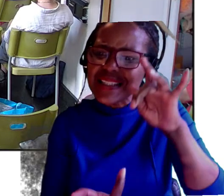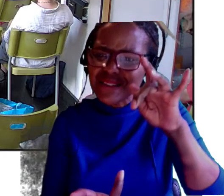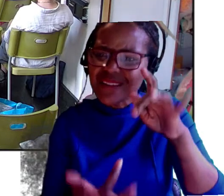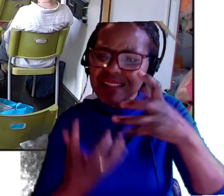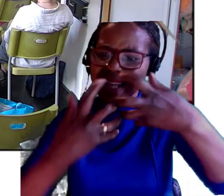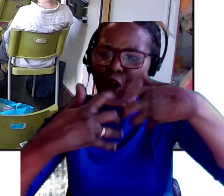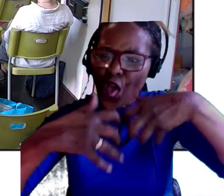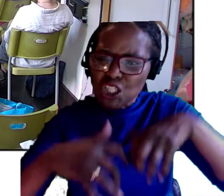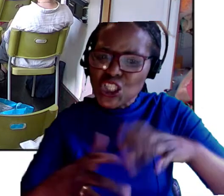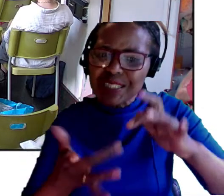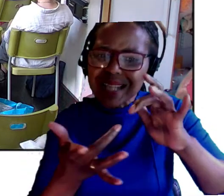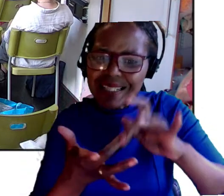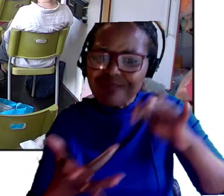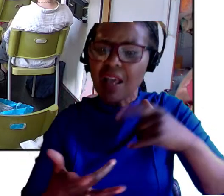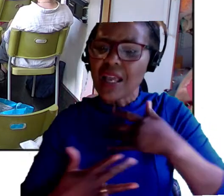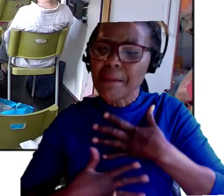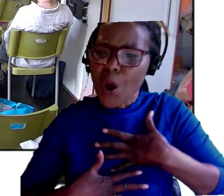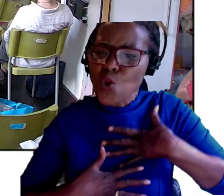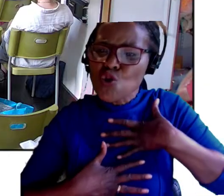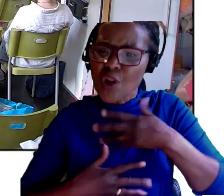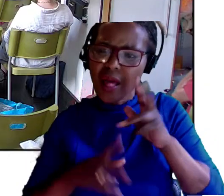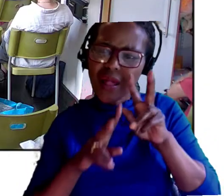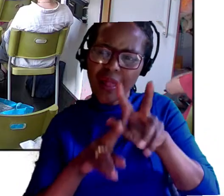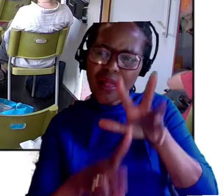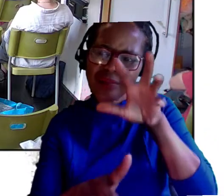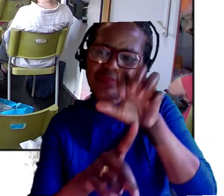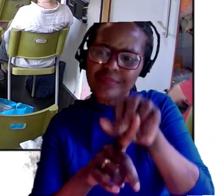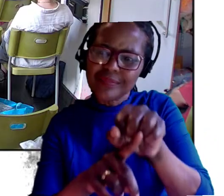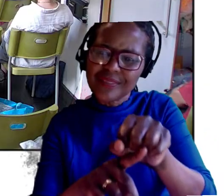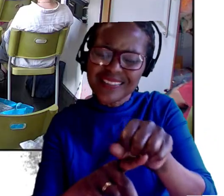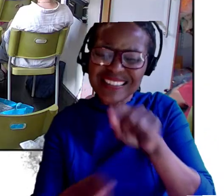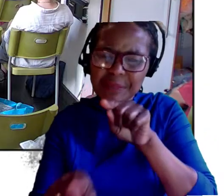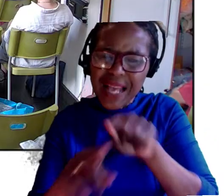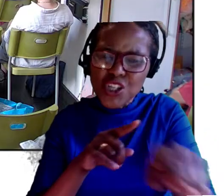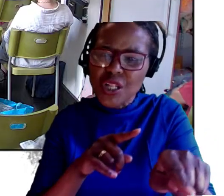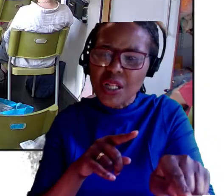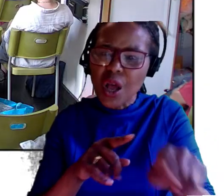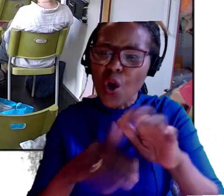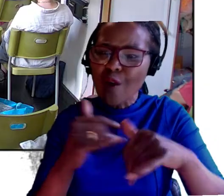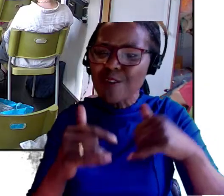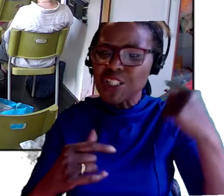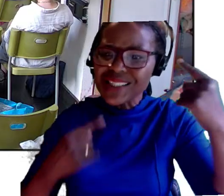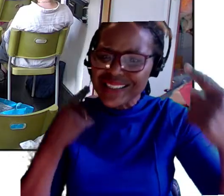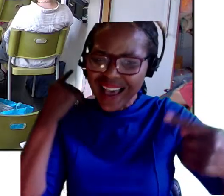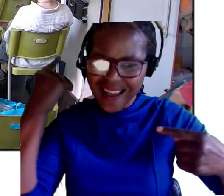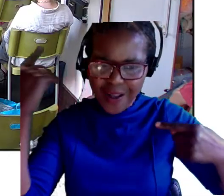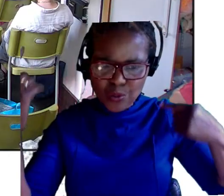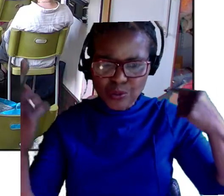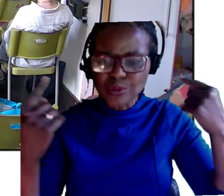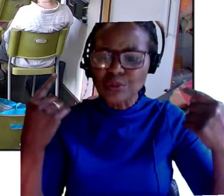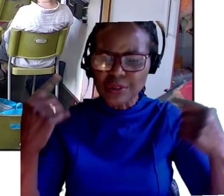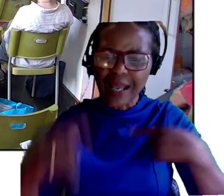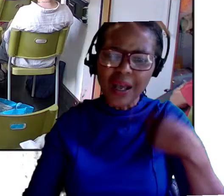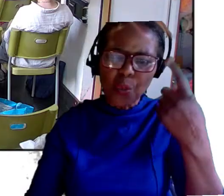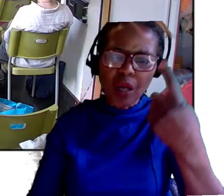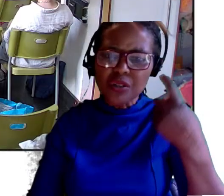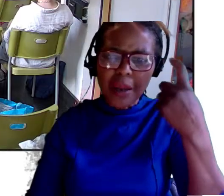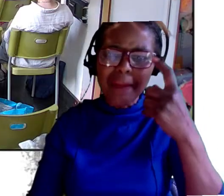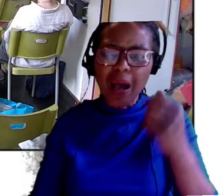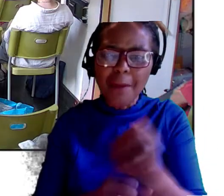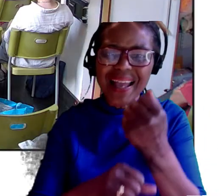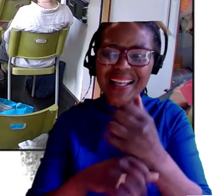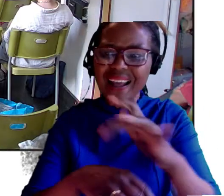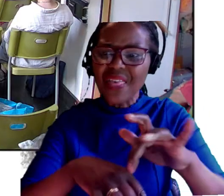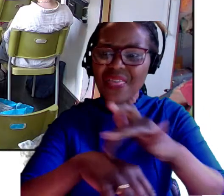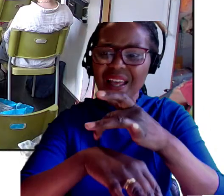its sort of emotional resonance, particularly around sound. And I wondered around making theatre. Yeah. And how sometimes the